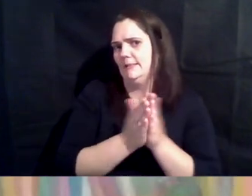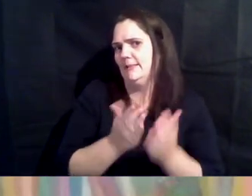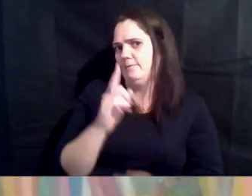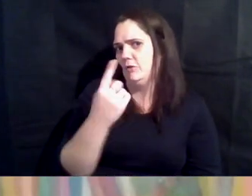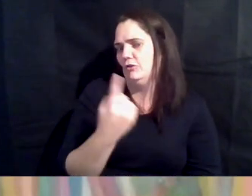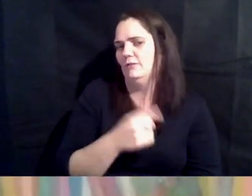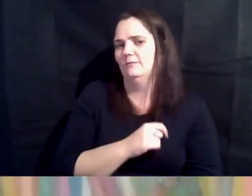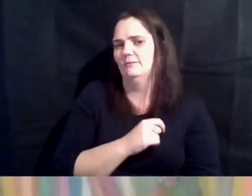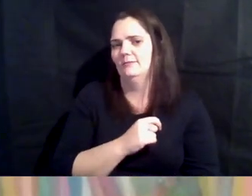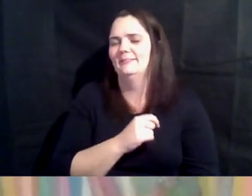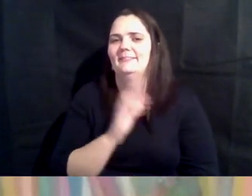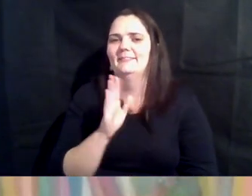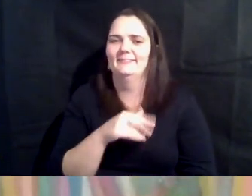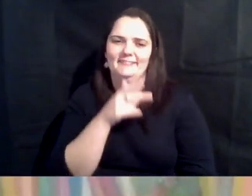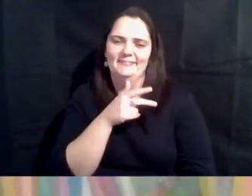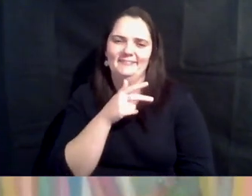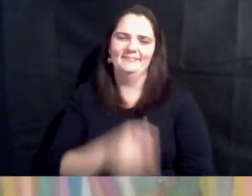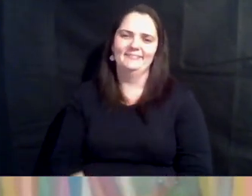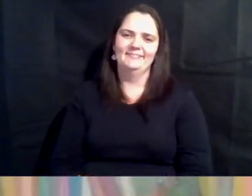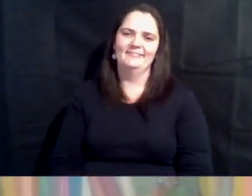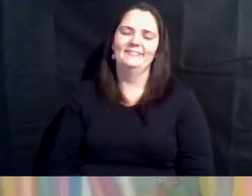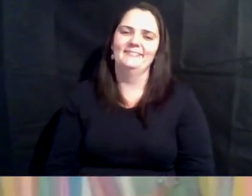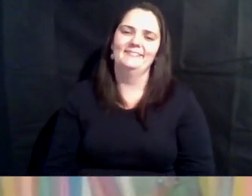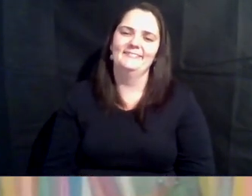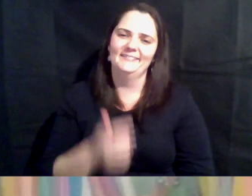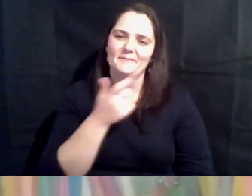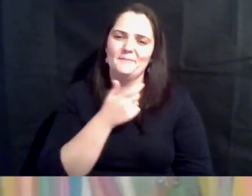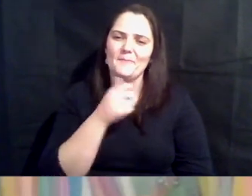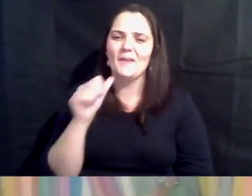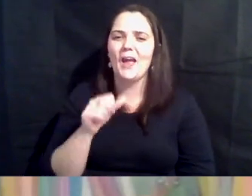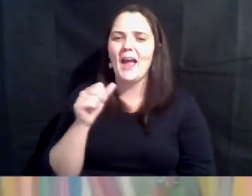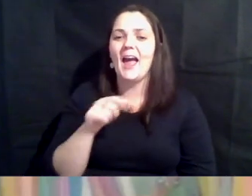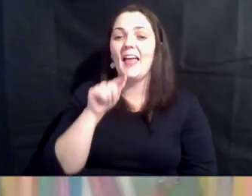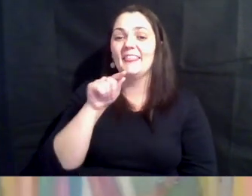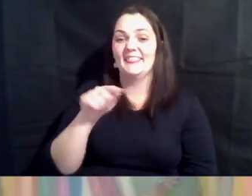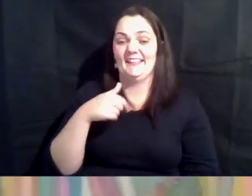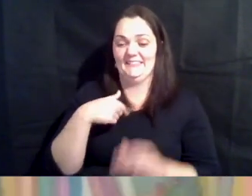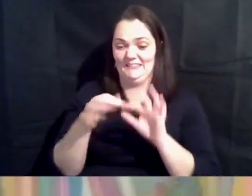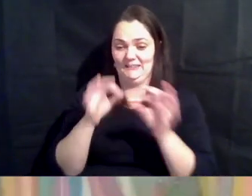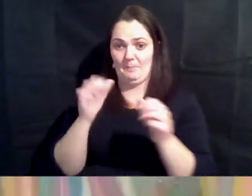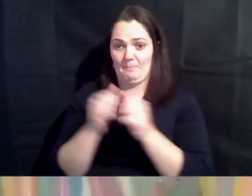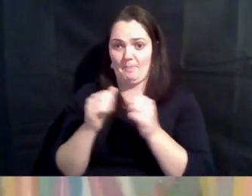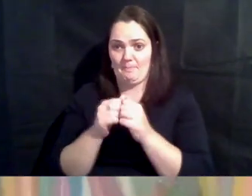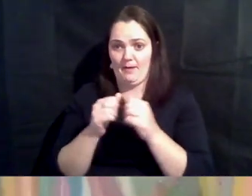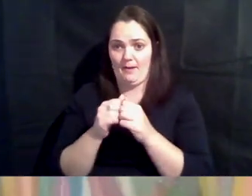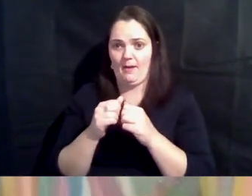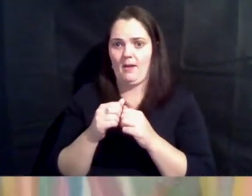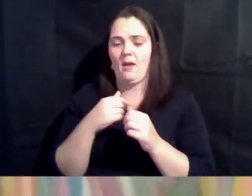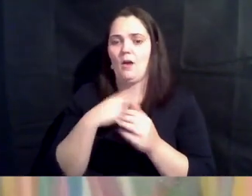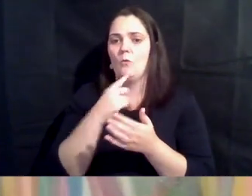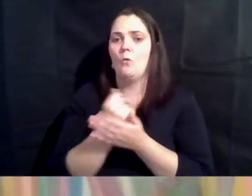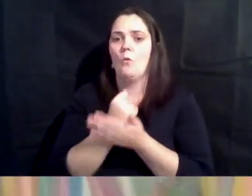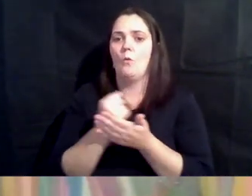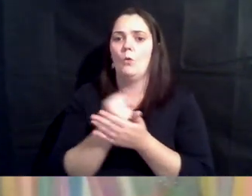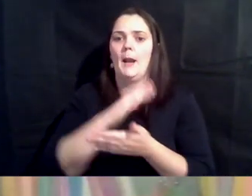there. Nailed it. Nailed the ransom letter. Okay, so I'm just going to glue on this little chunk that I've cut out here, and I'm just